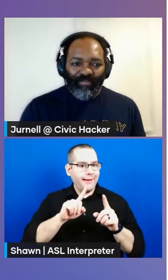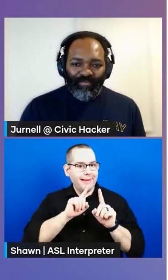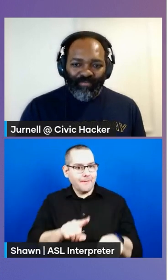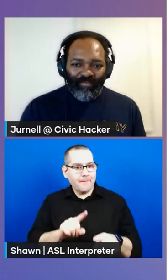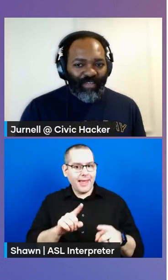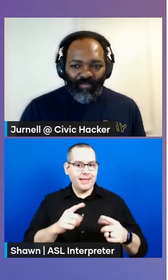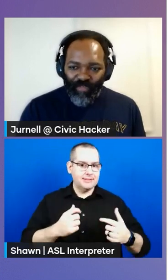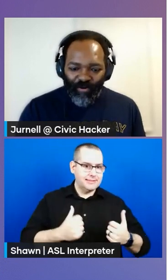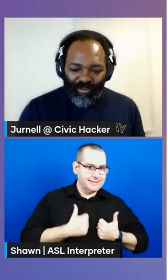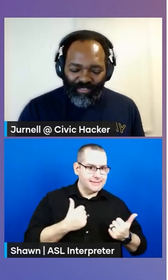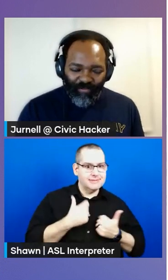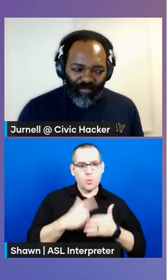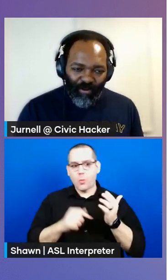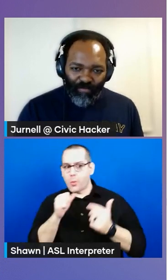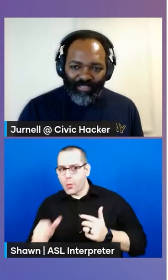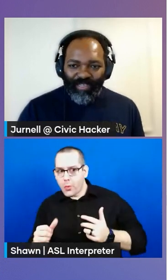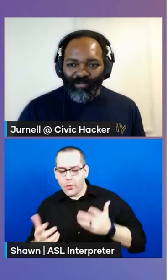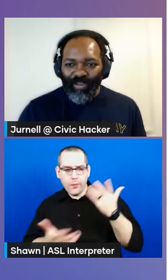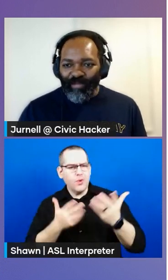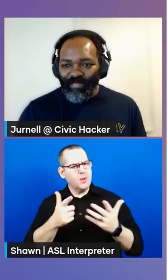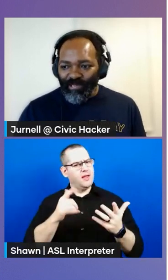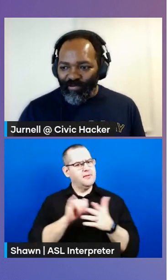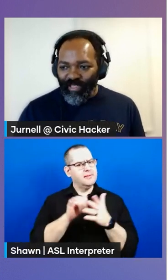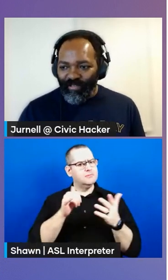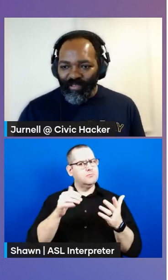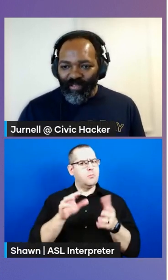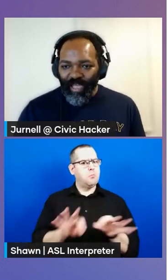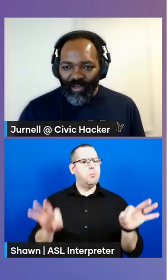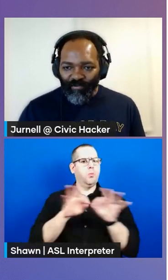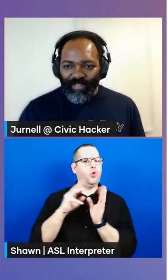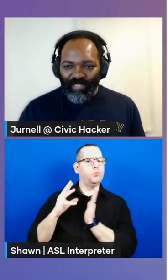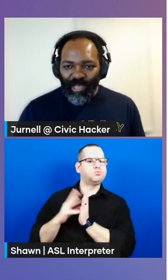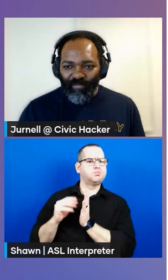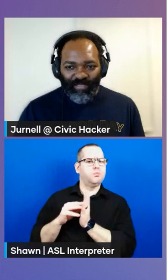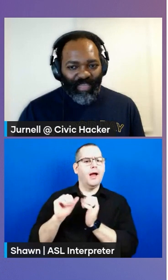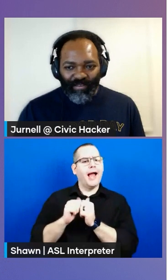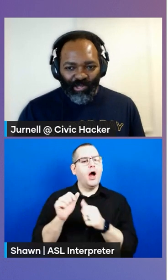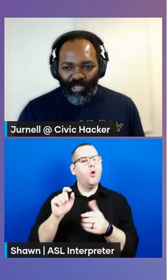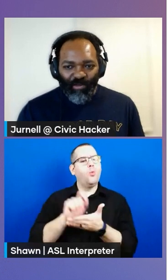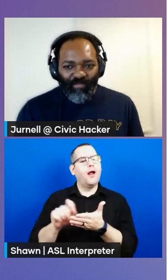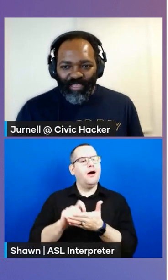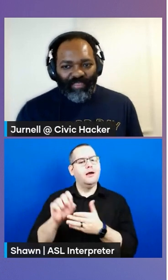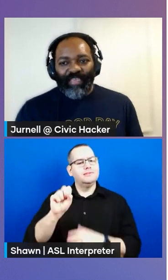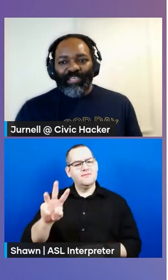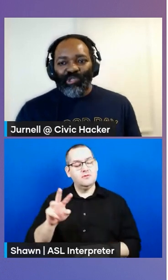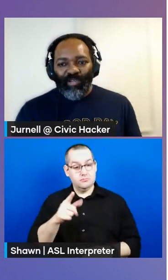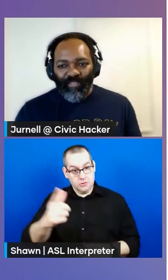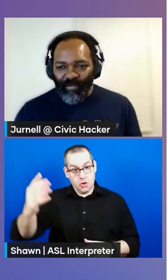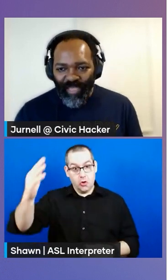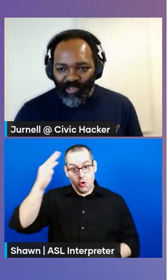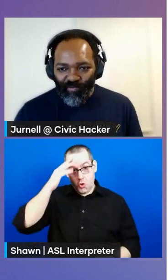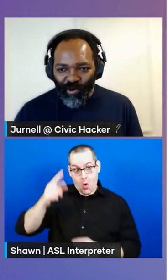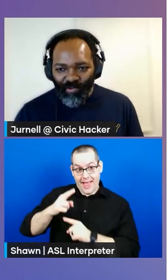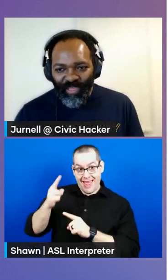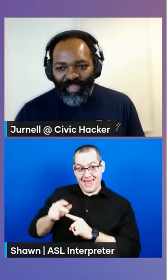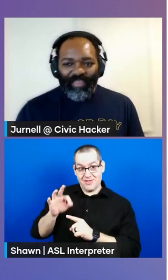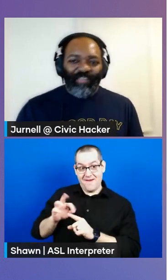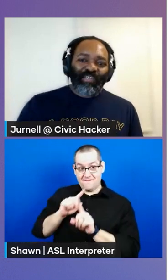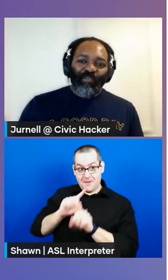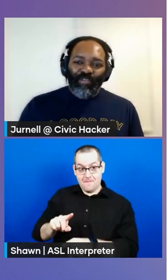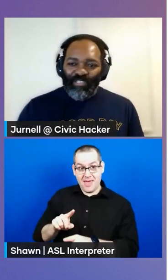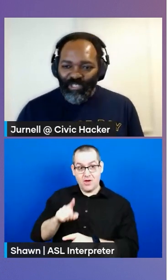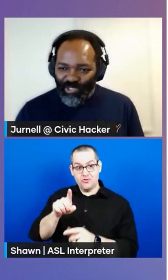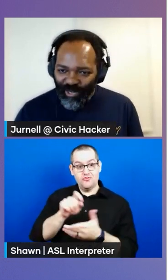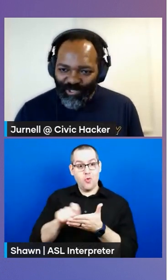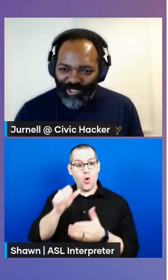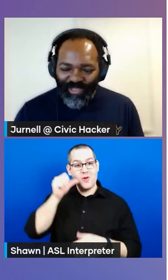don't. That's a very big deal when it comes to learning how to write software. It's like, can you even get the history of the command you wrote